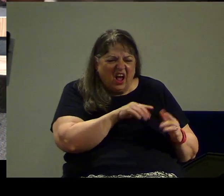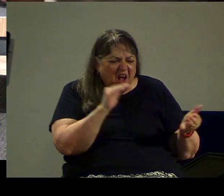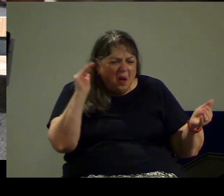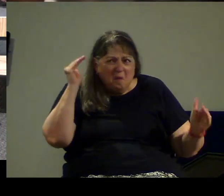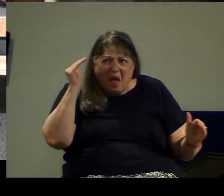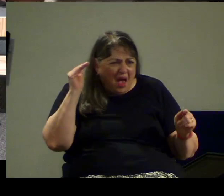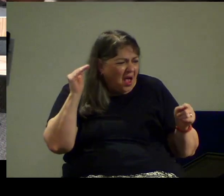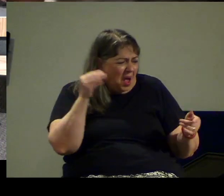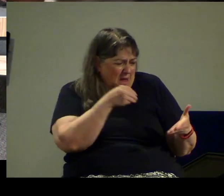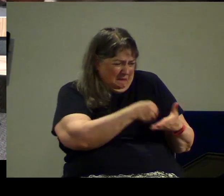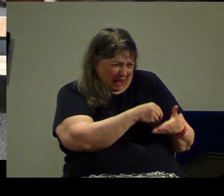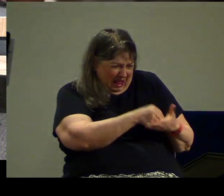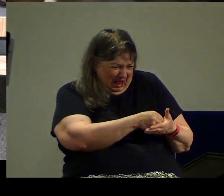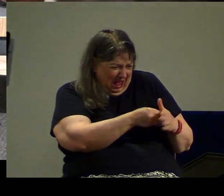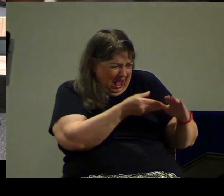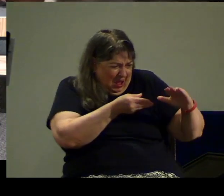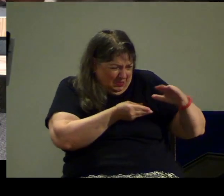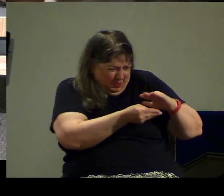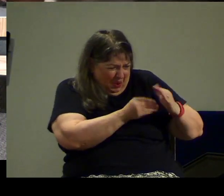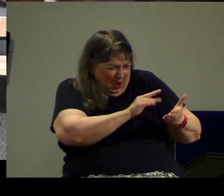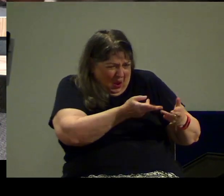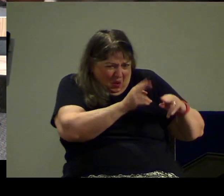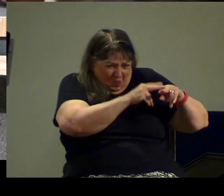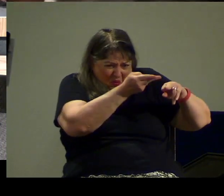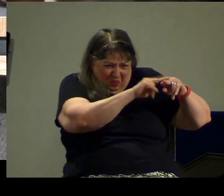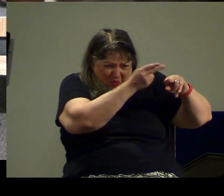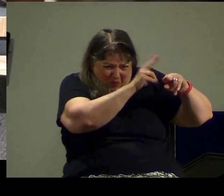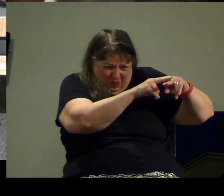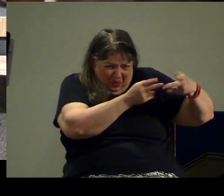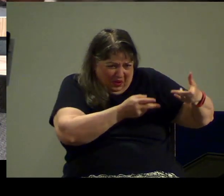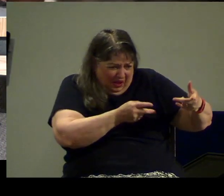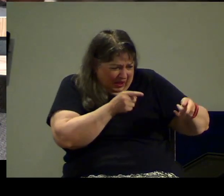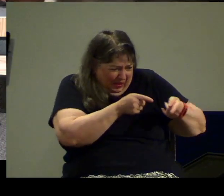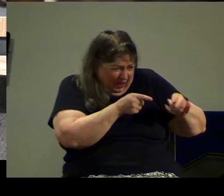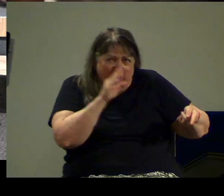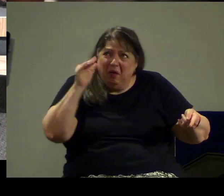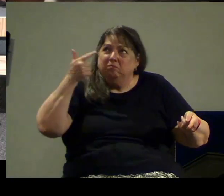in your bank account can give you what God can give you.